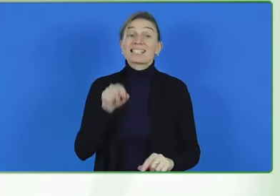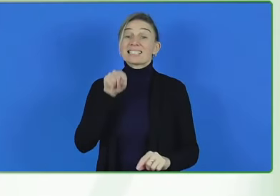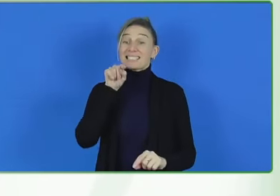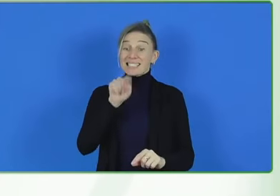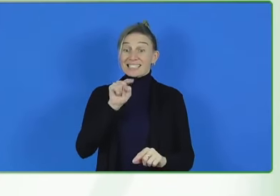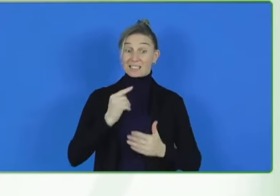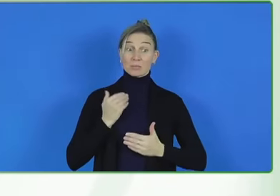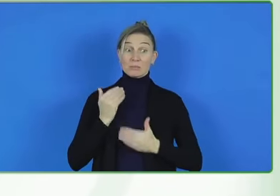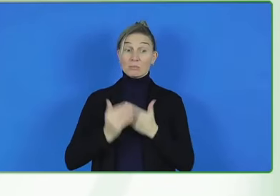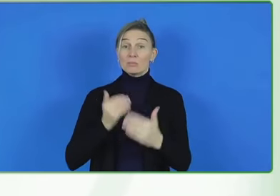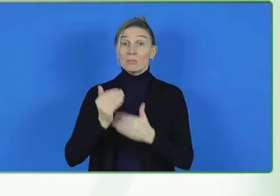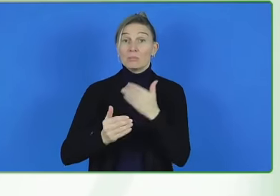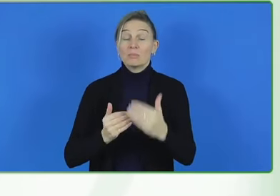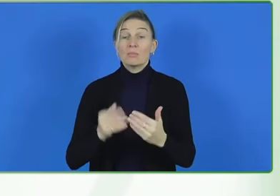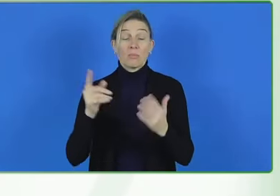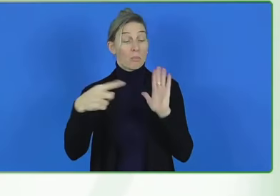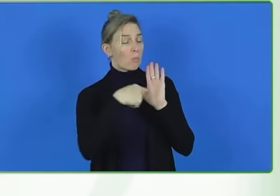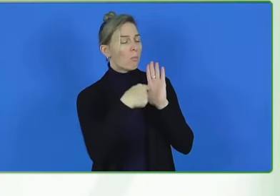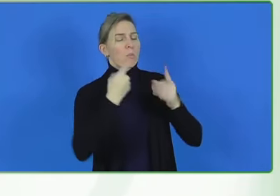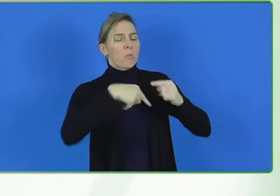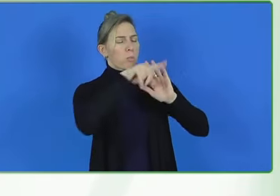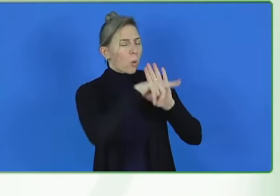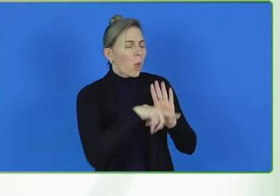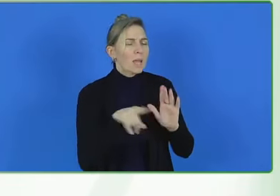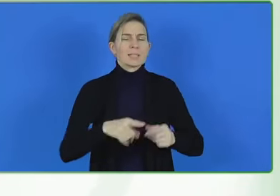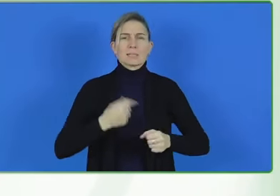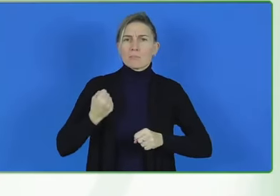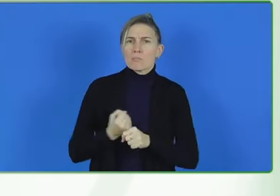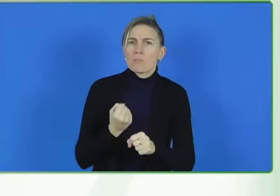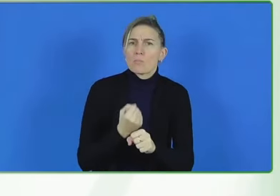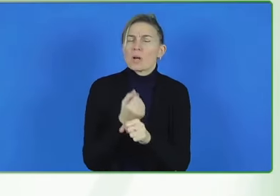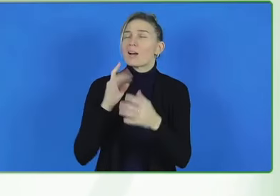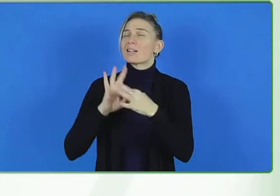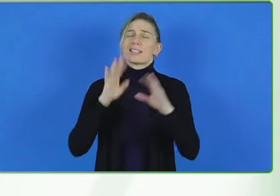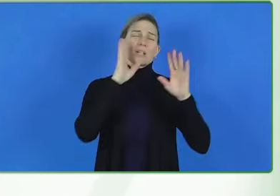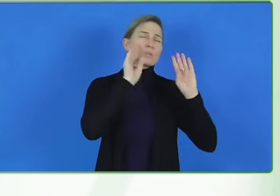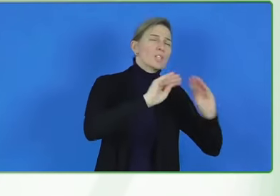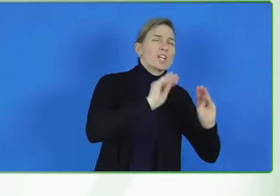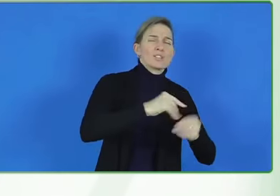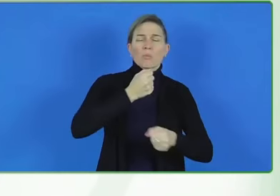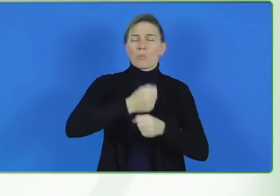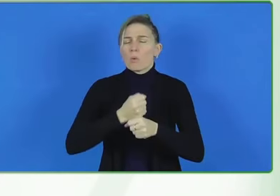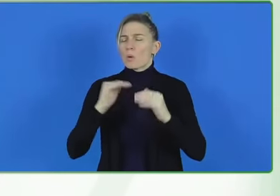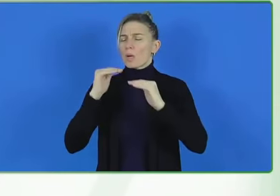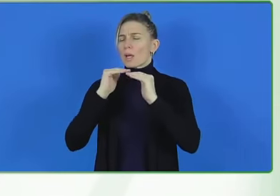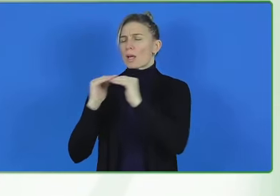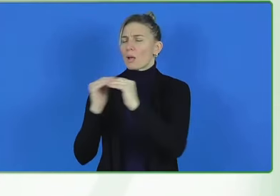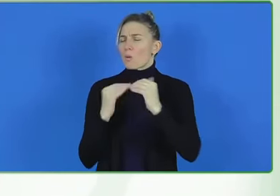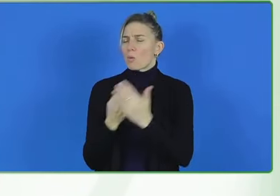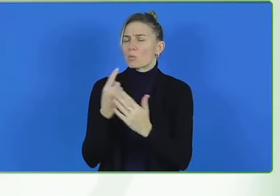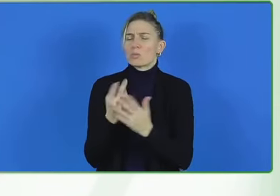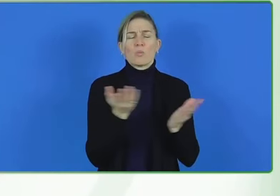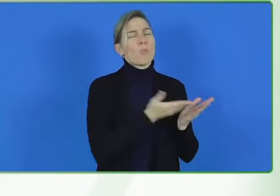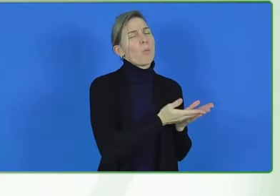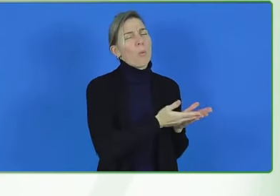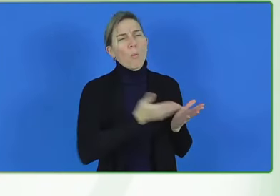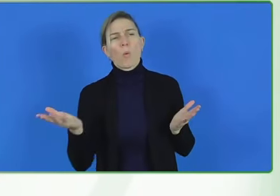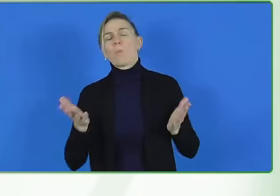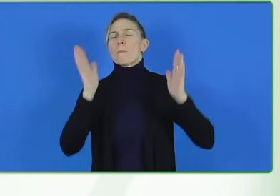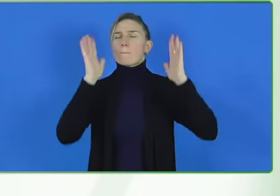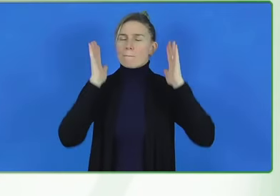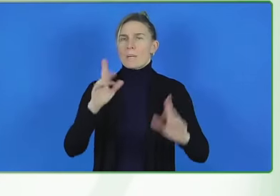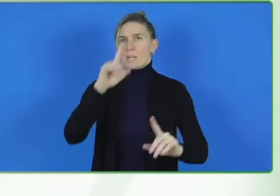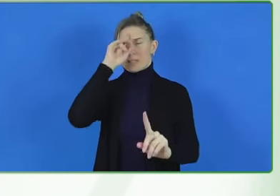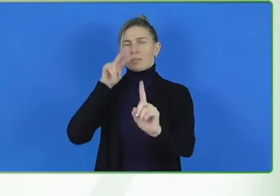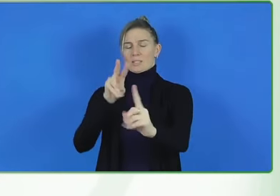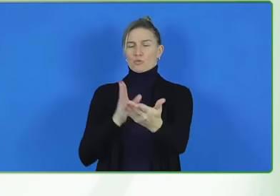all policies and practices related to education, employment, and equal opportunities. When it comes to education, and I know what I'm talking about,